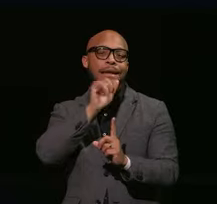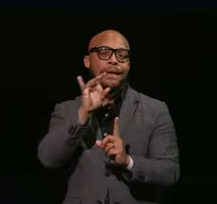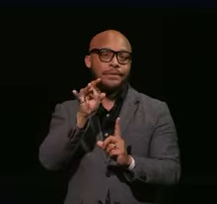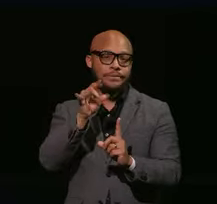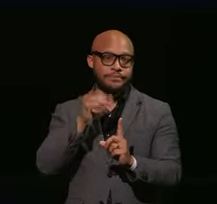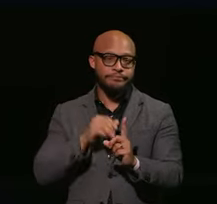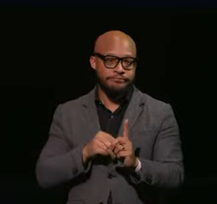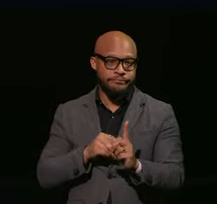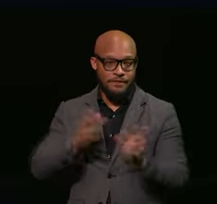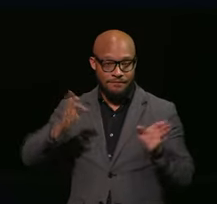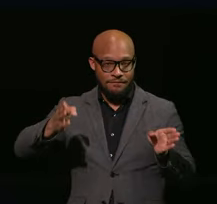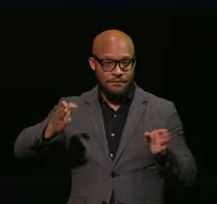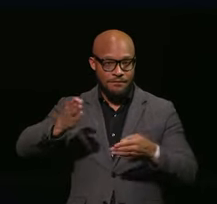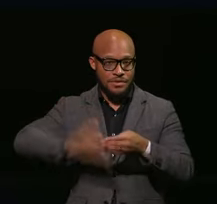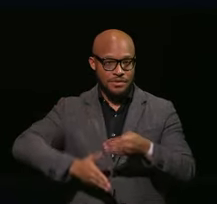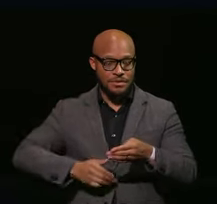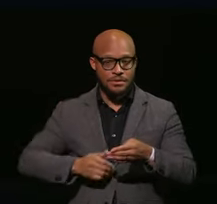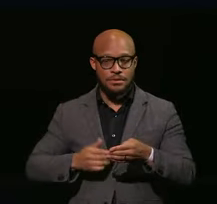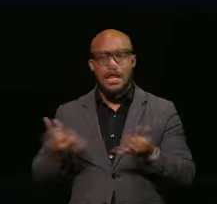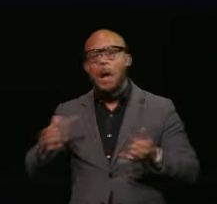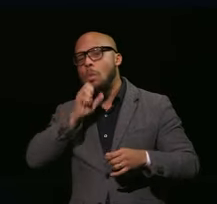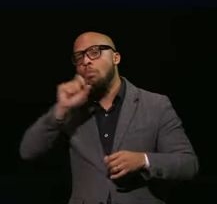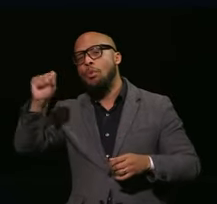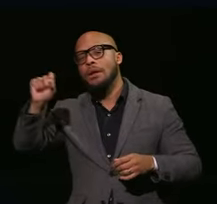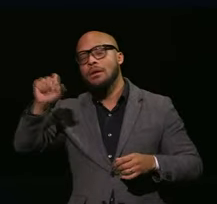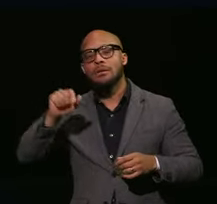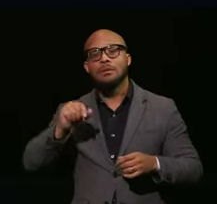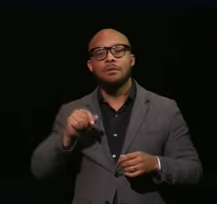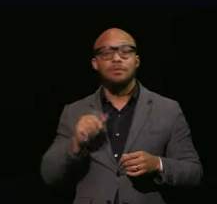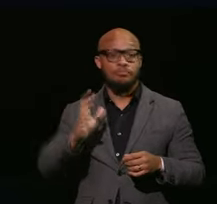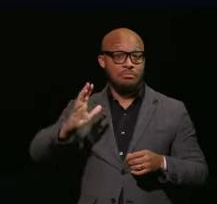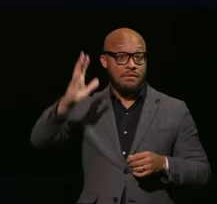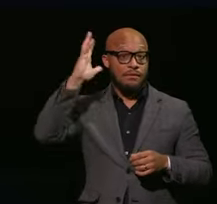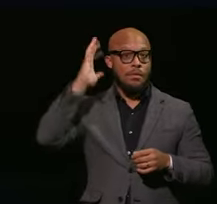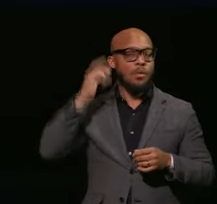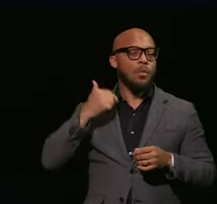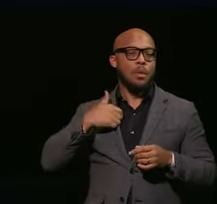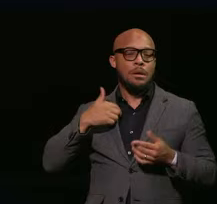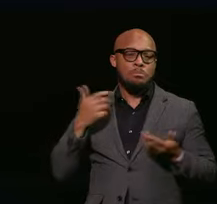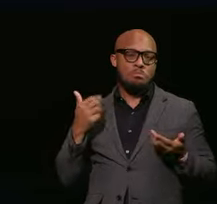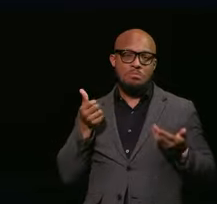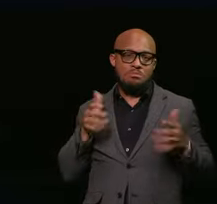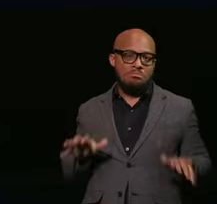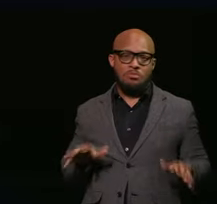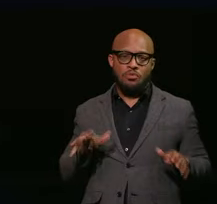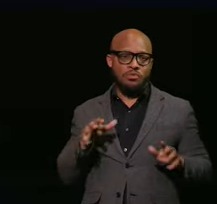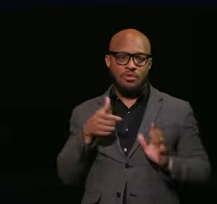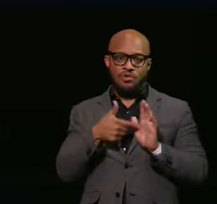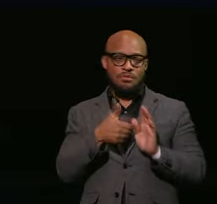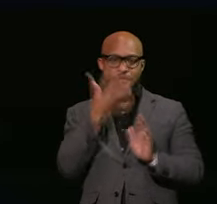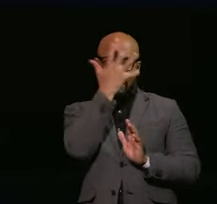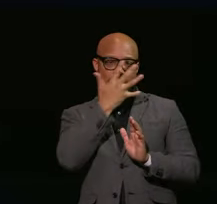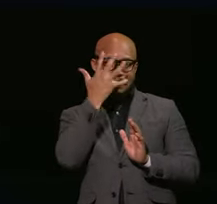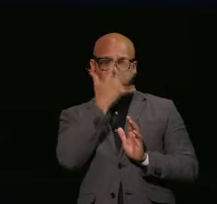there was never any decision or any intention to show her. We were always going to hide her and to kind of mask her identity, and we tried